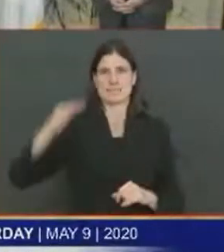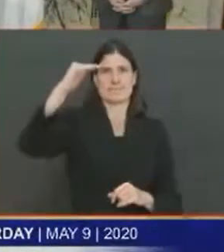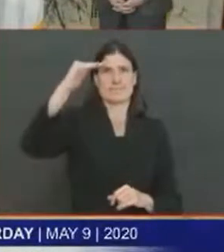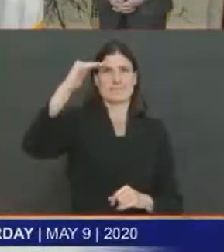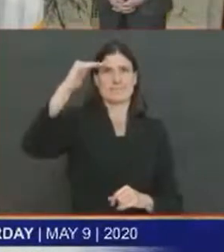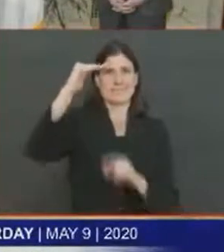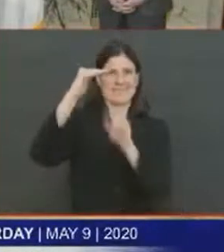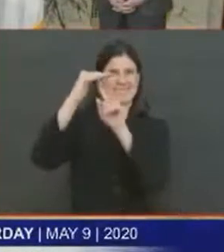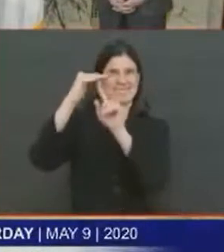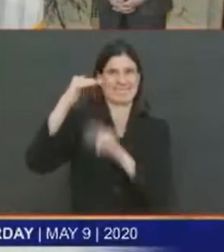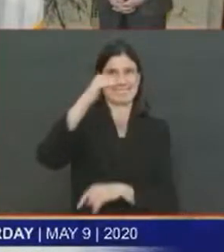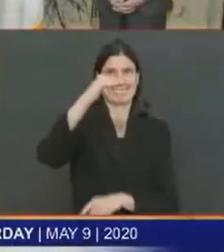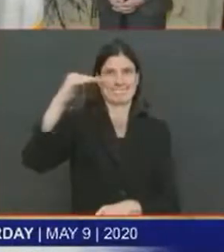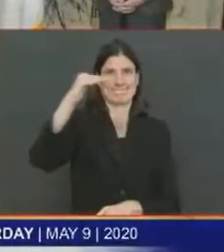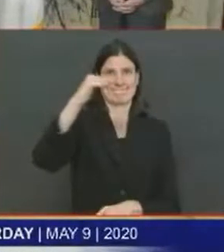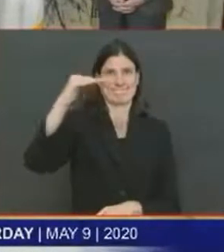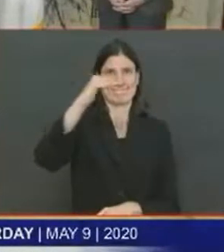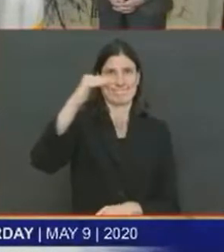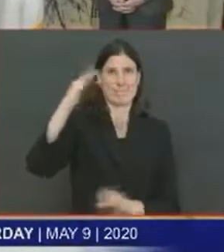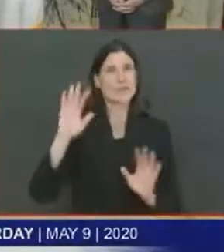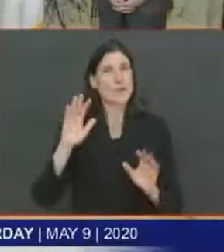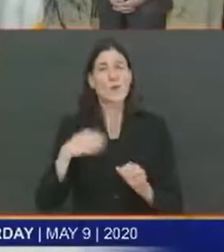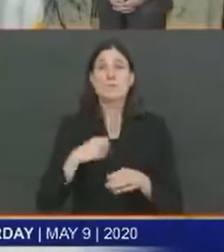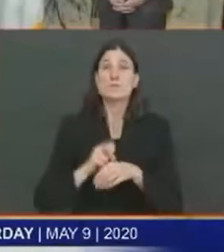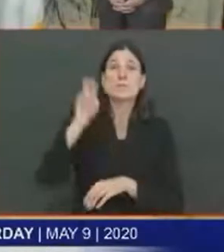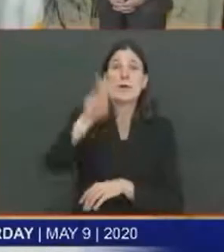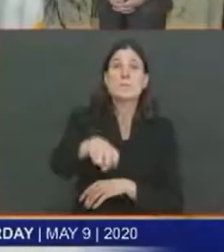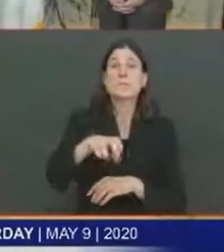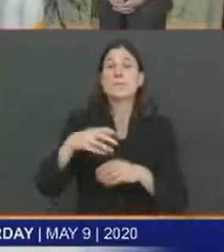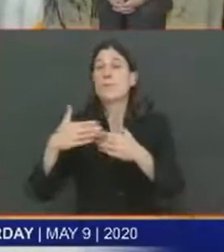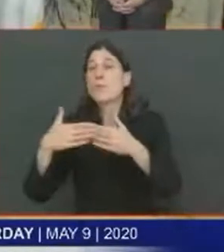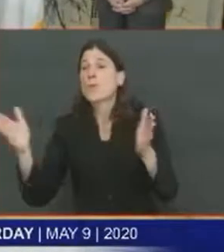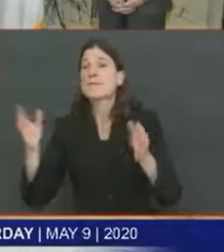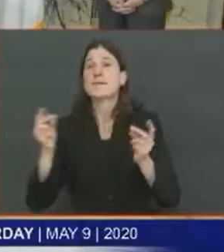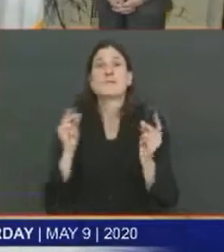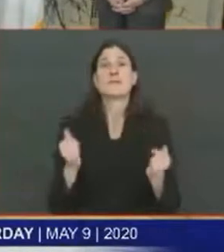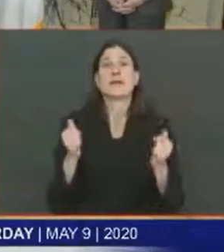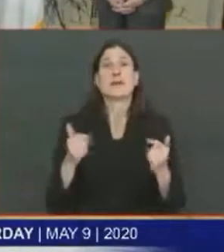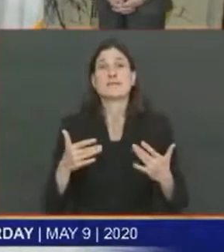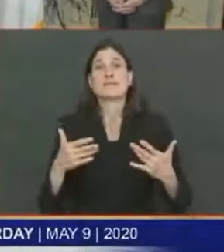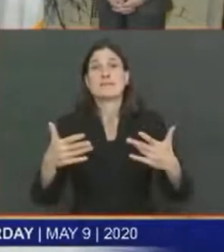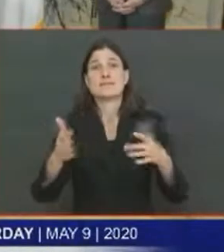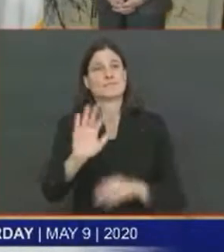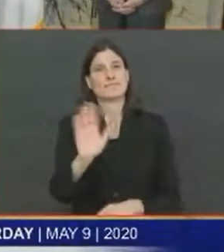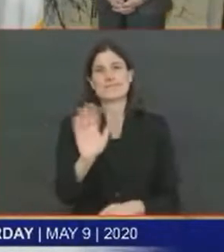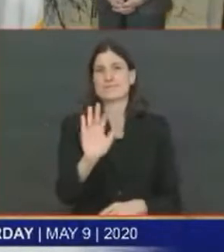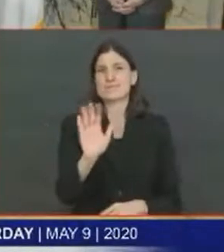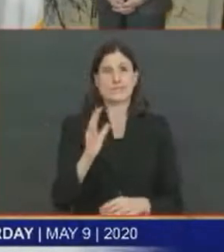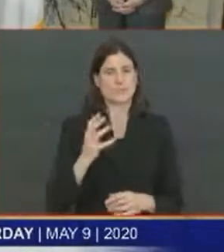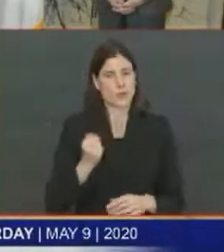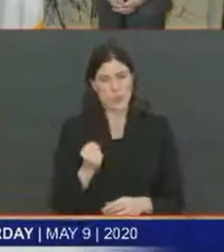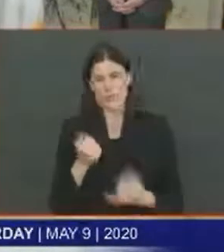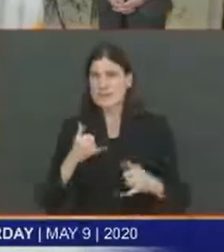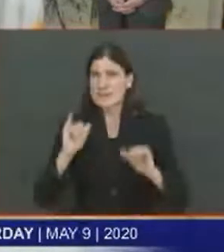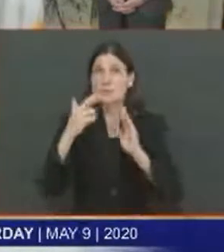go slow. You know, our plan is social gatherings limited to 5, wearing your